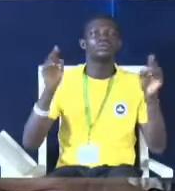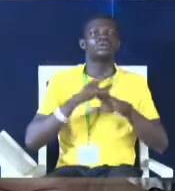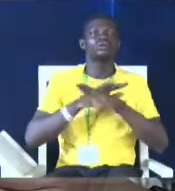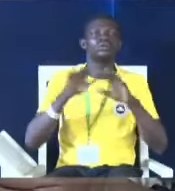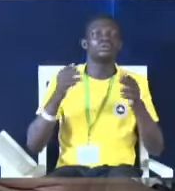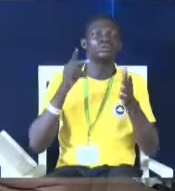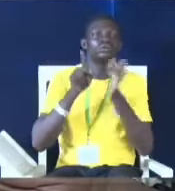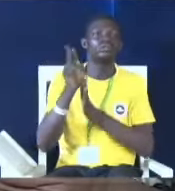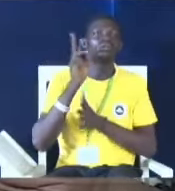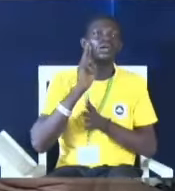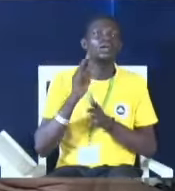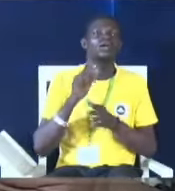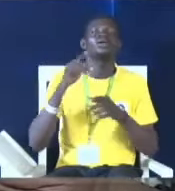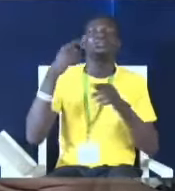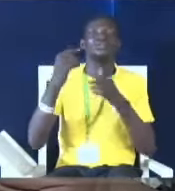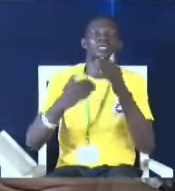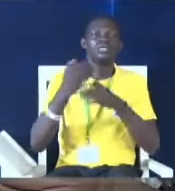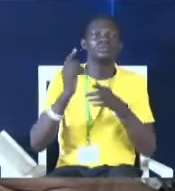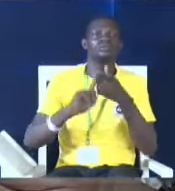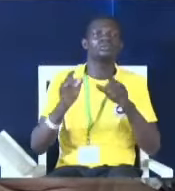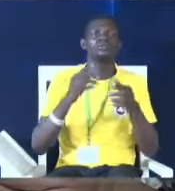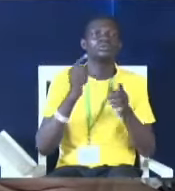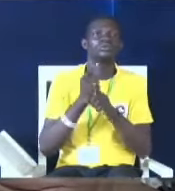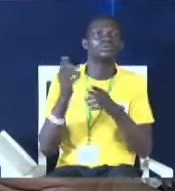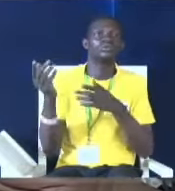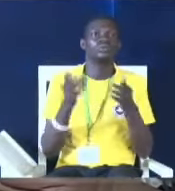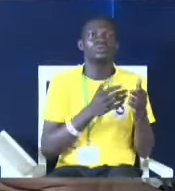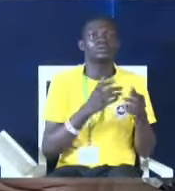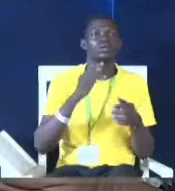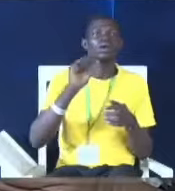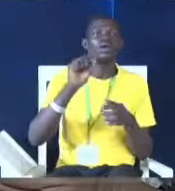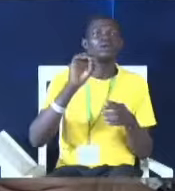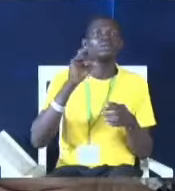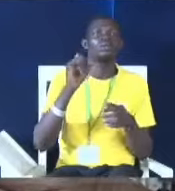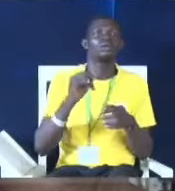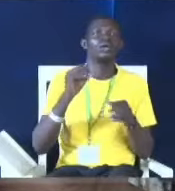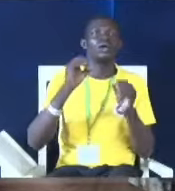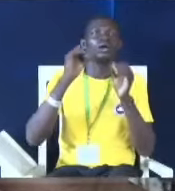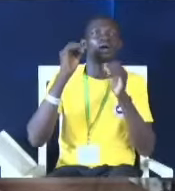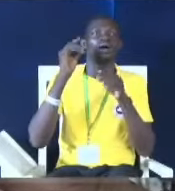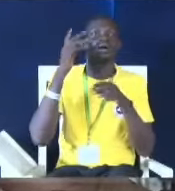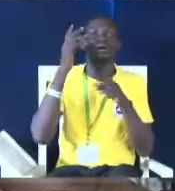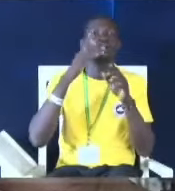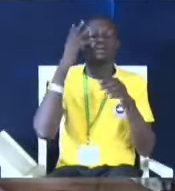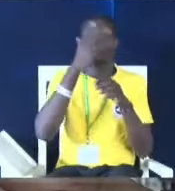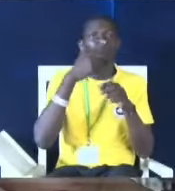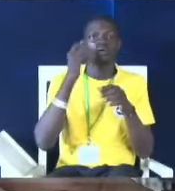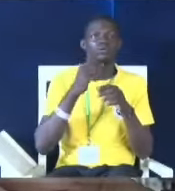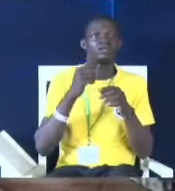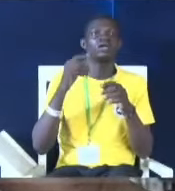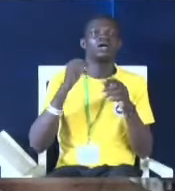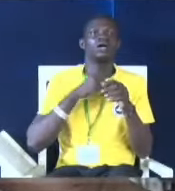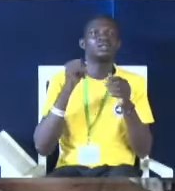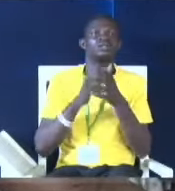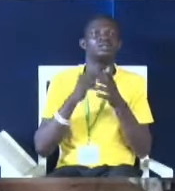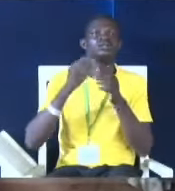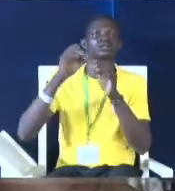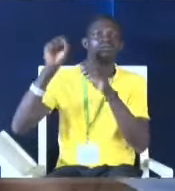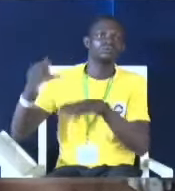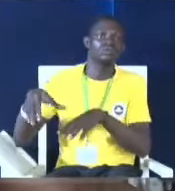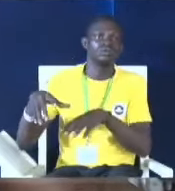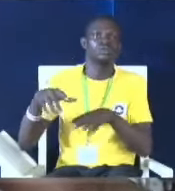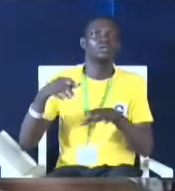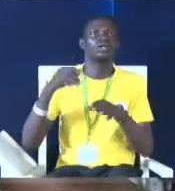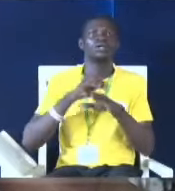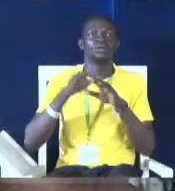kill her." The next thing, they just brought Aboliki from their car, and they rubbed my face, and they dropped me.